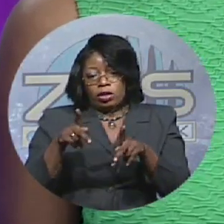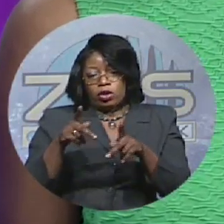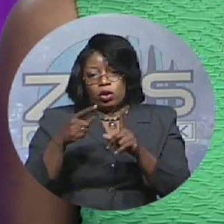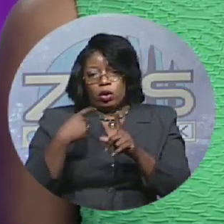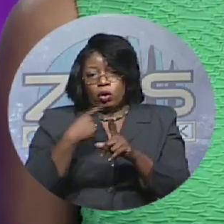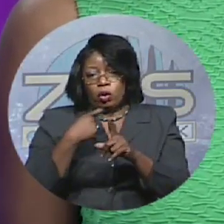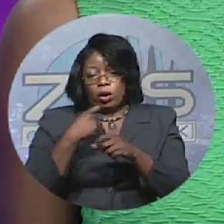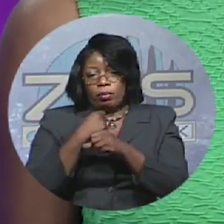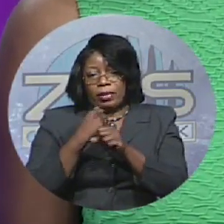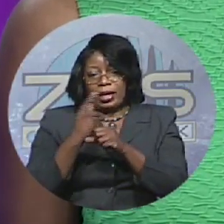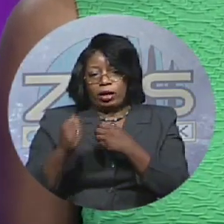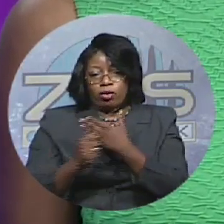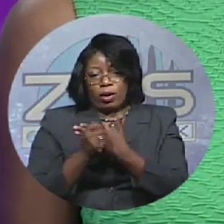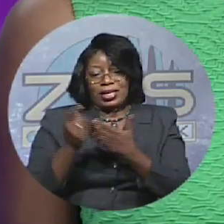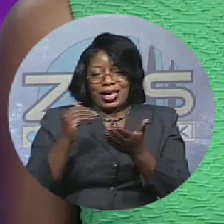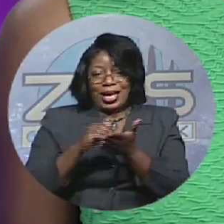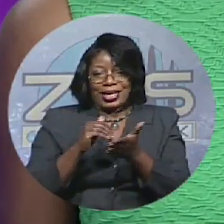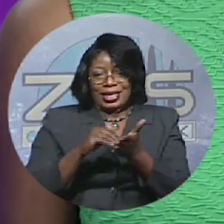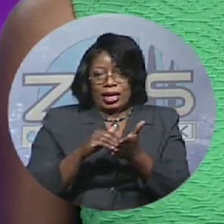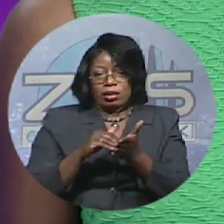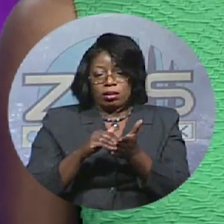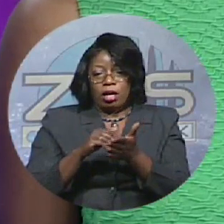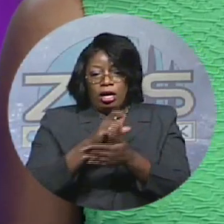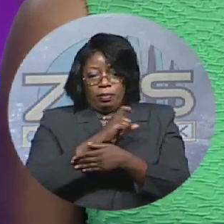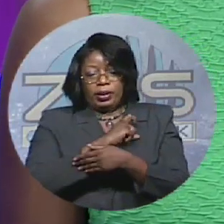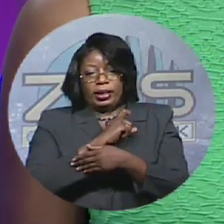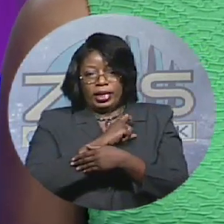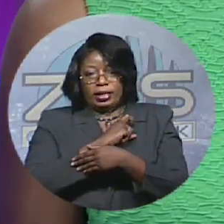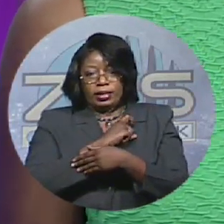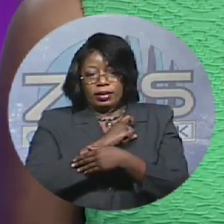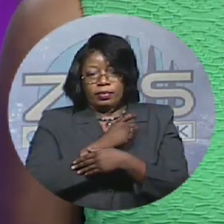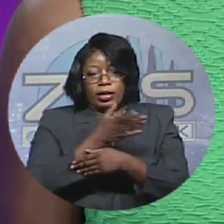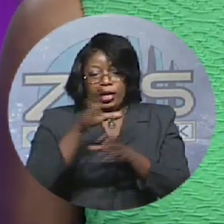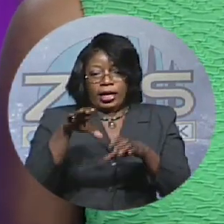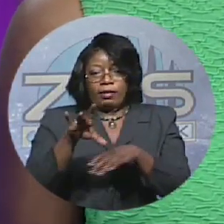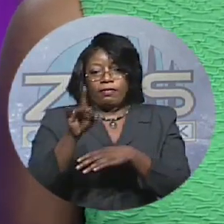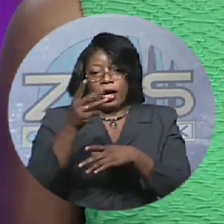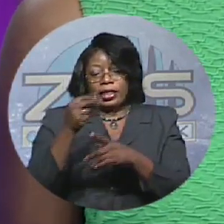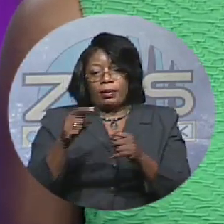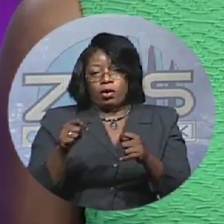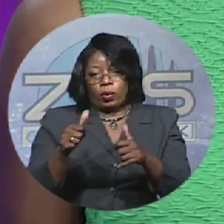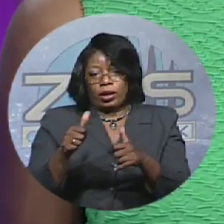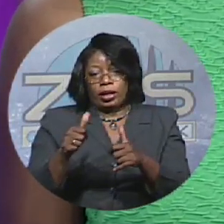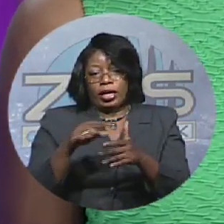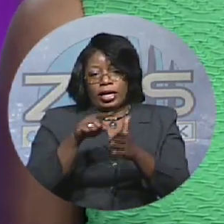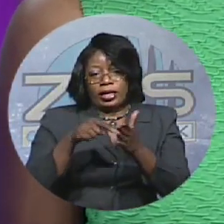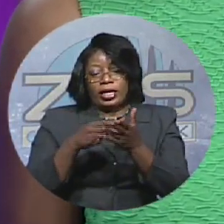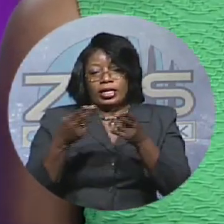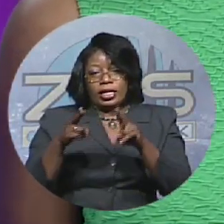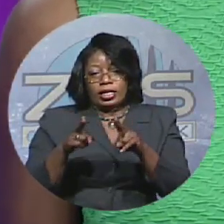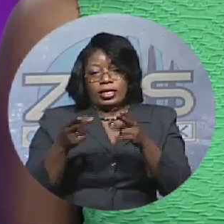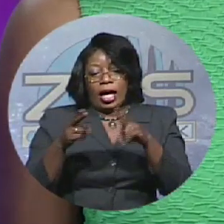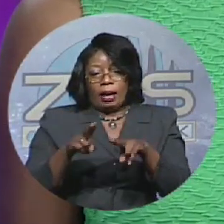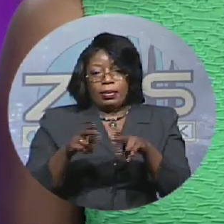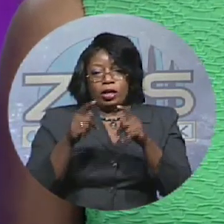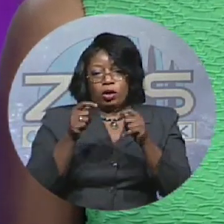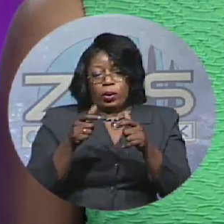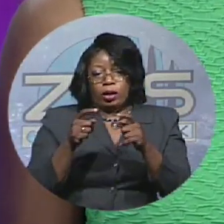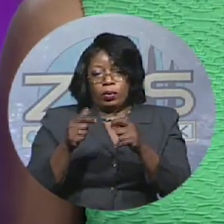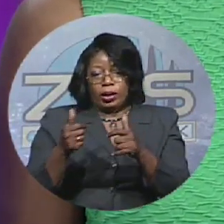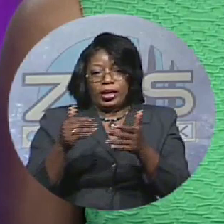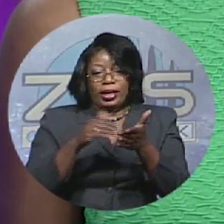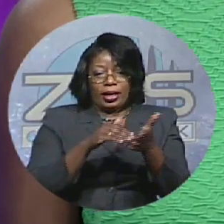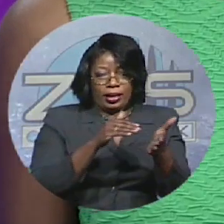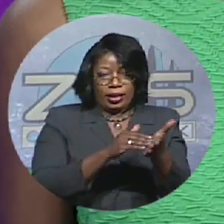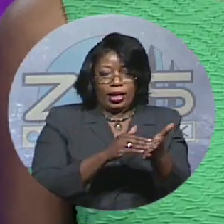he says they can do quickly. At the same time, Greenslade says these incidents that are becoming more frequent are part of